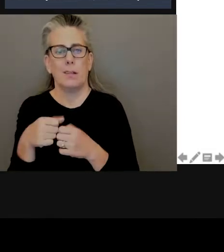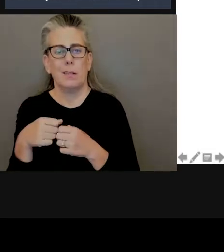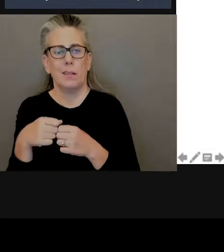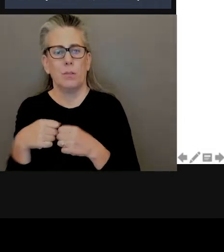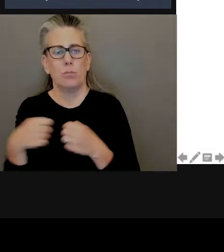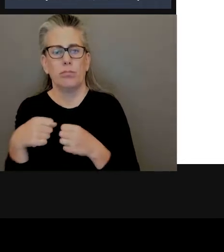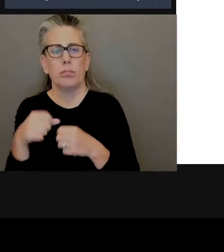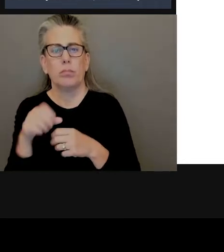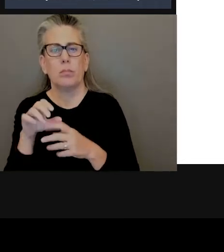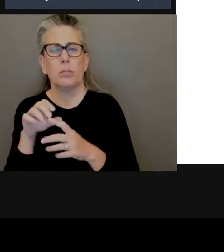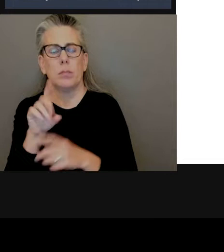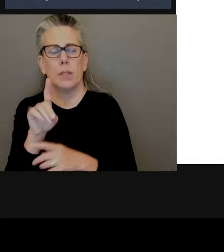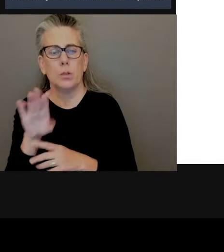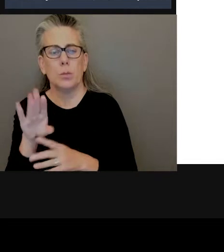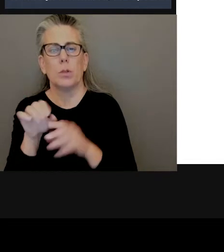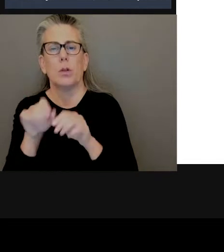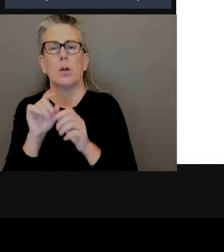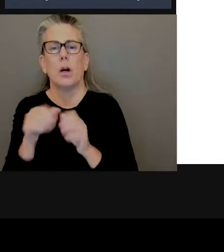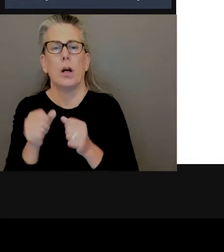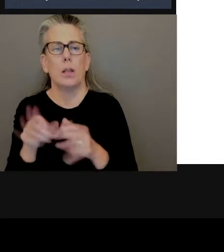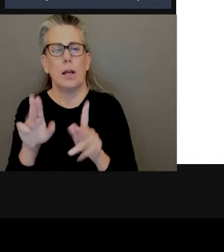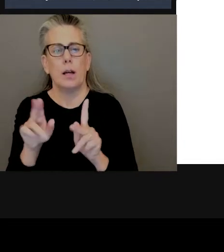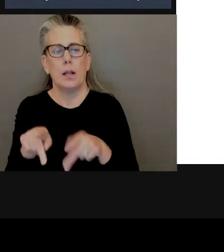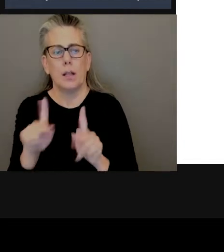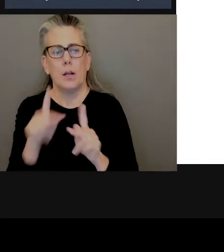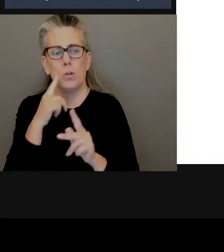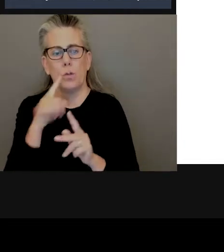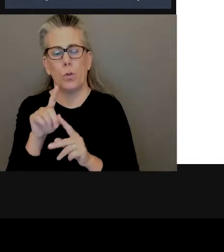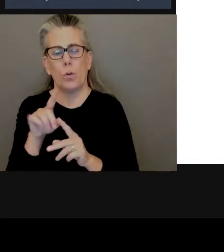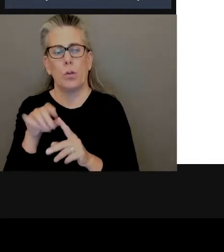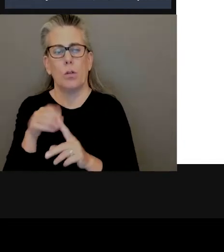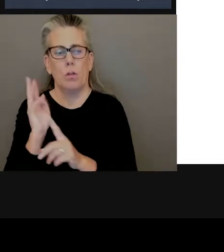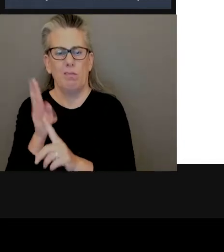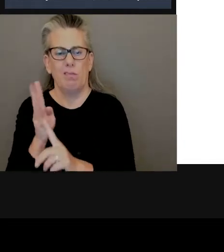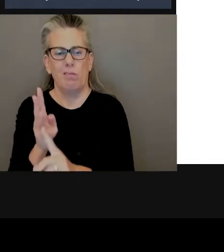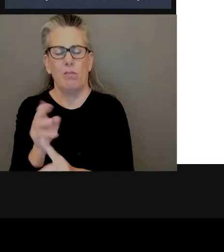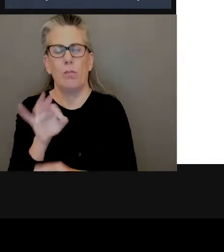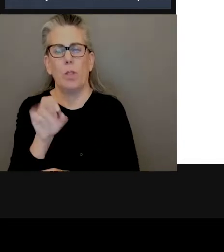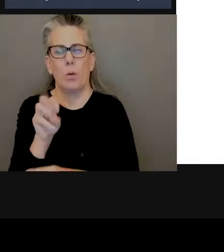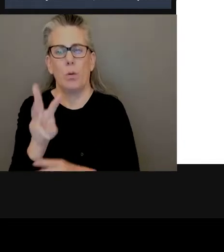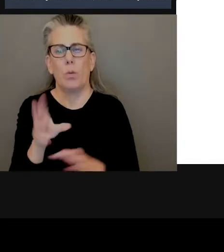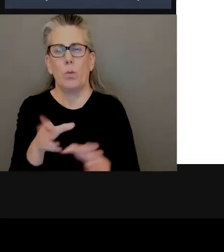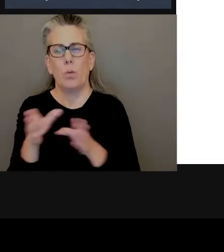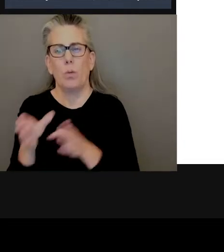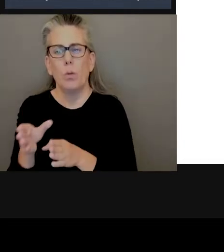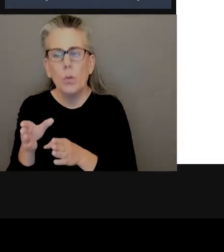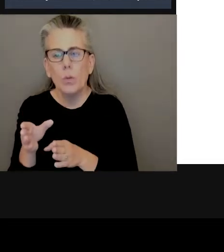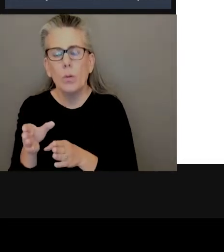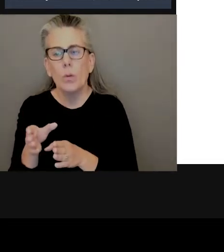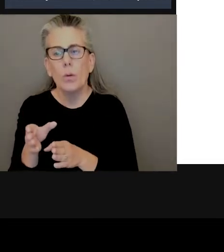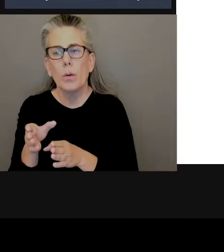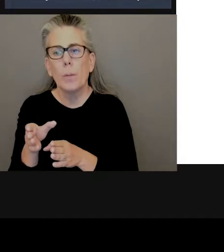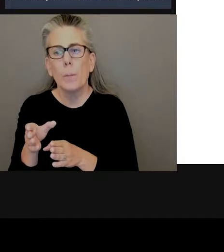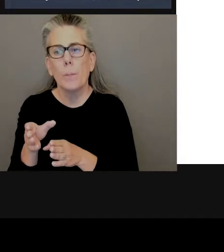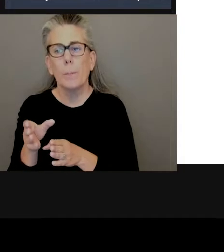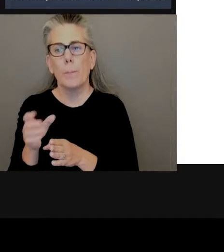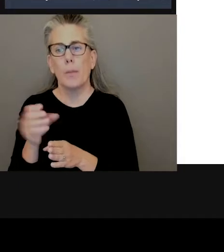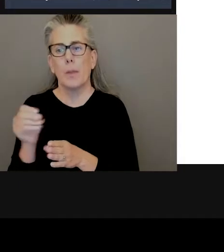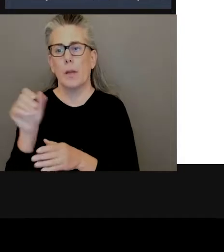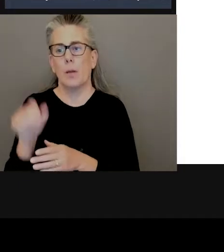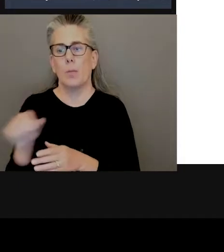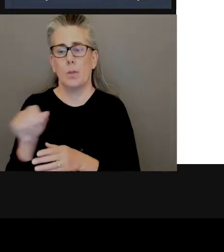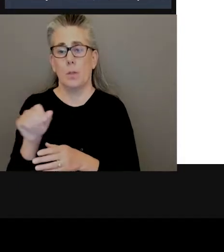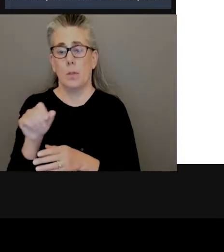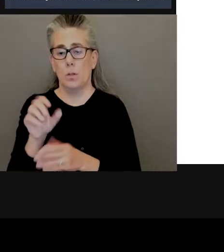Kubeflow stack. Now, Elastic Load Balancer provisions the TLS certificate from the ACM service, which is the AWS Certificate